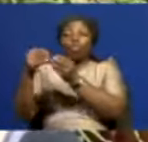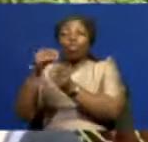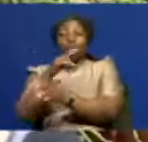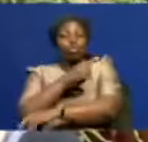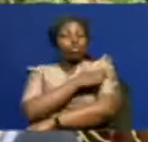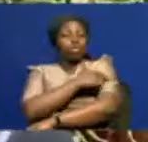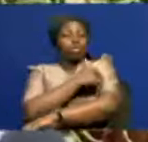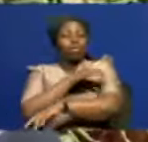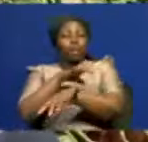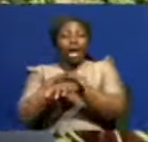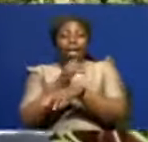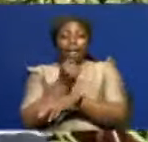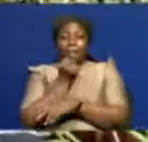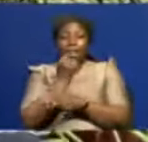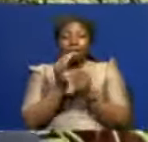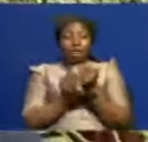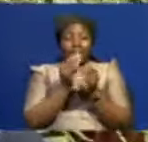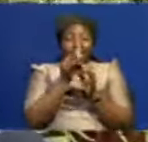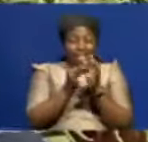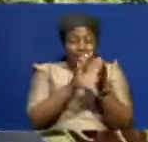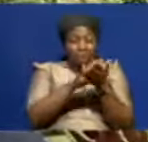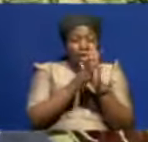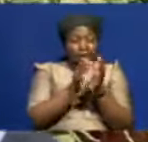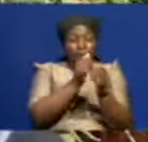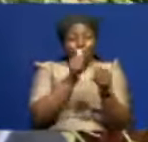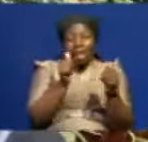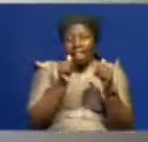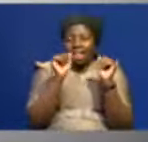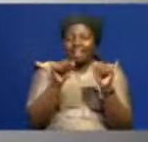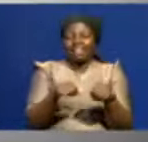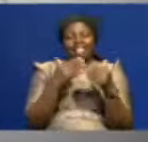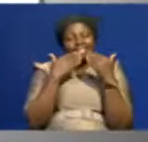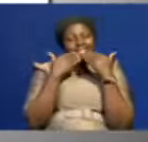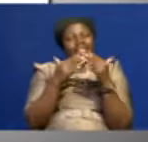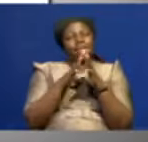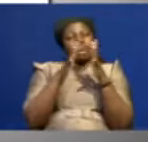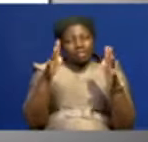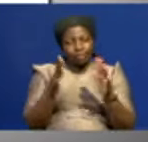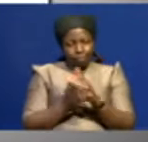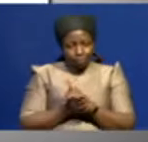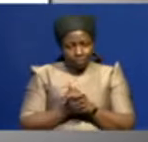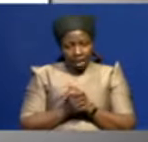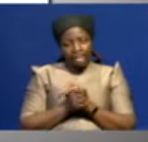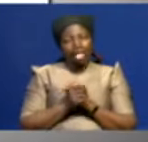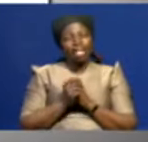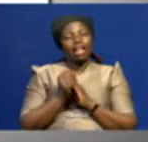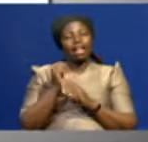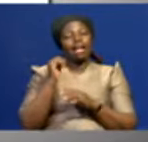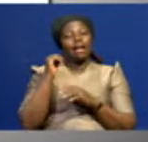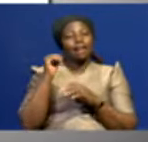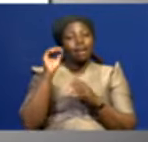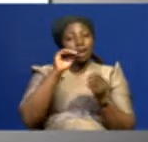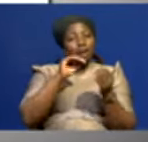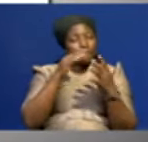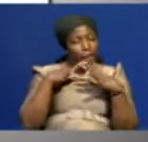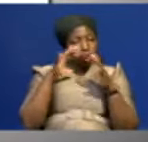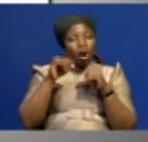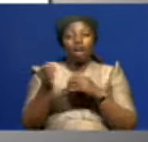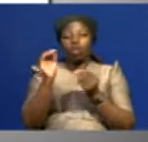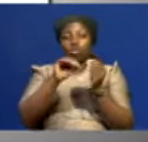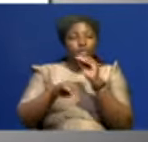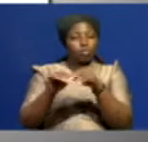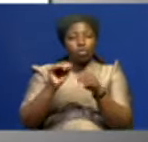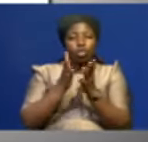kutibiwa. Akitibiwa mimi naweza sema ni asante sana. Well wishers can channel their contributions to Daniel Mwangie